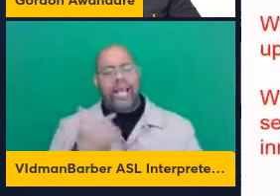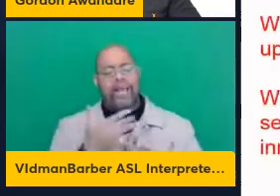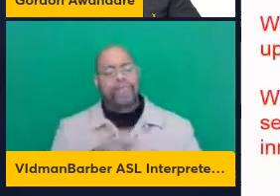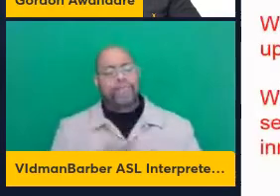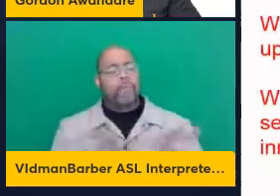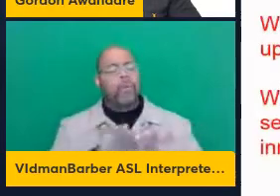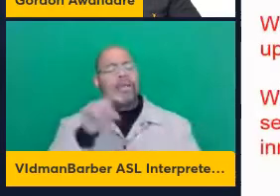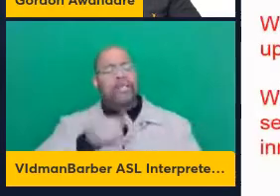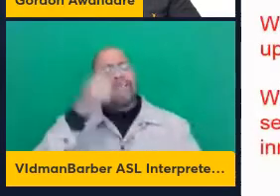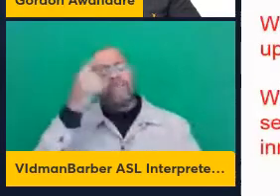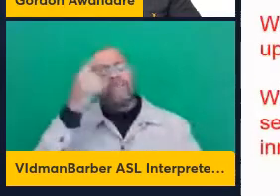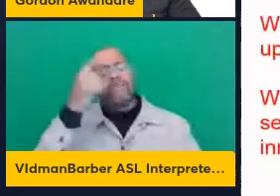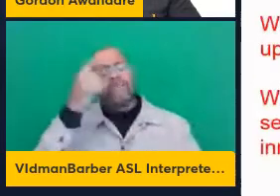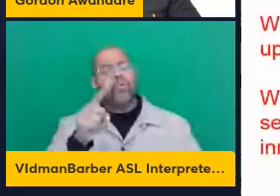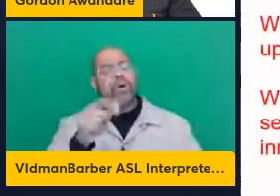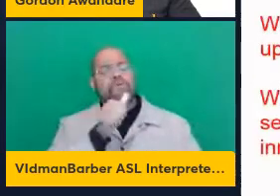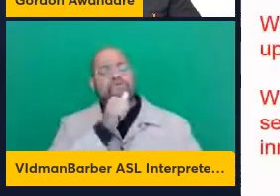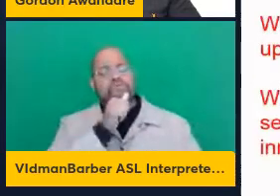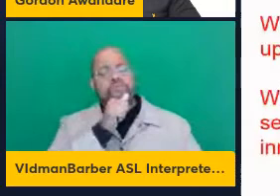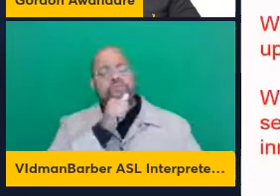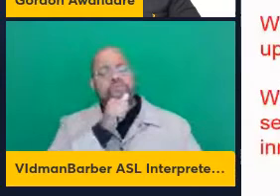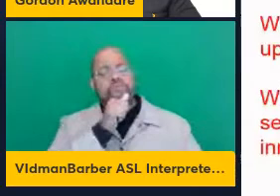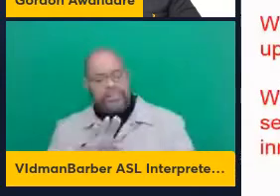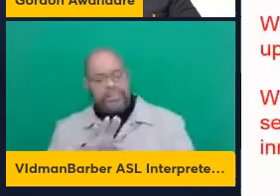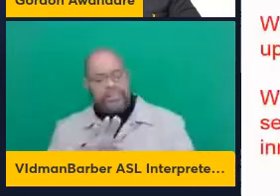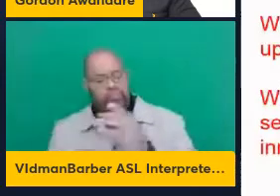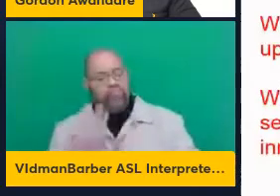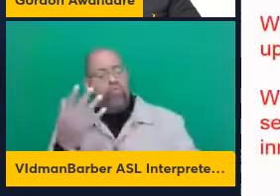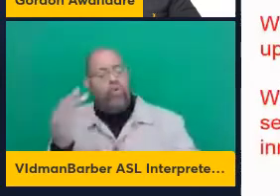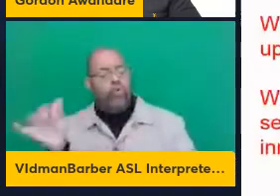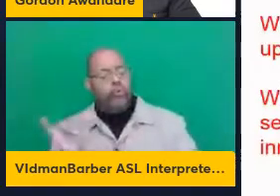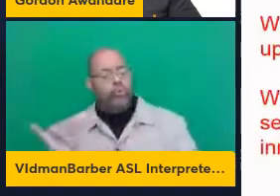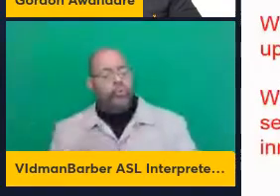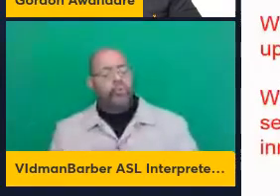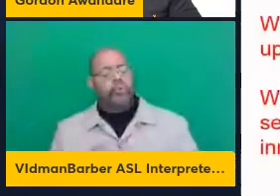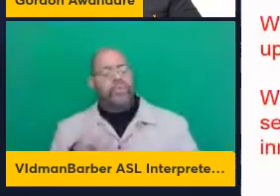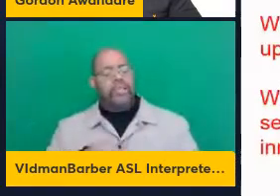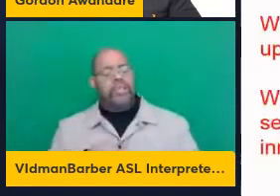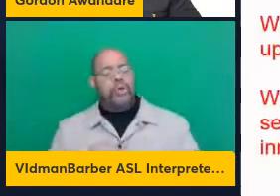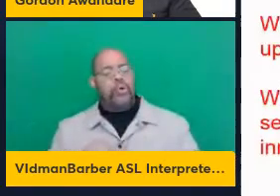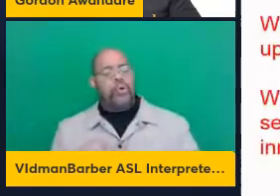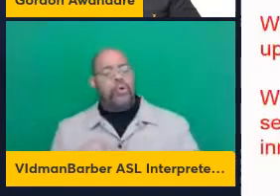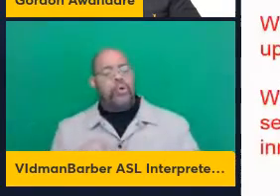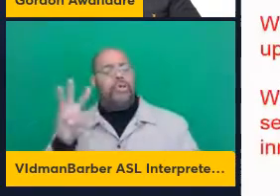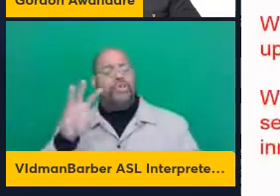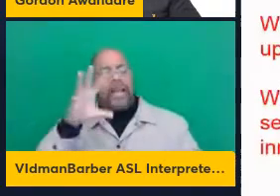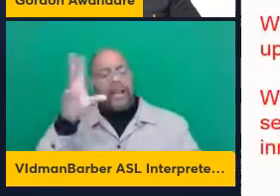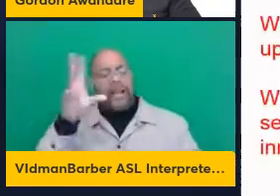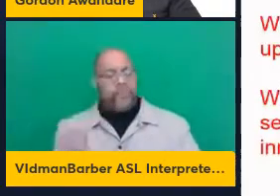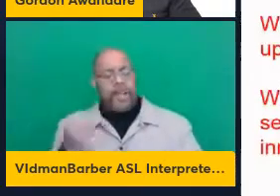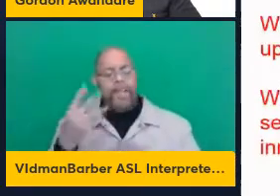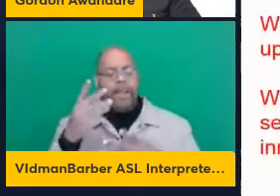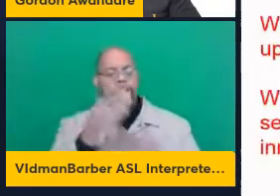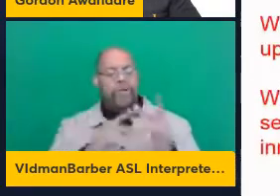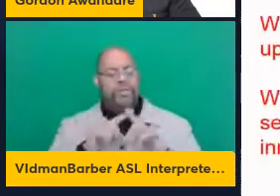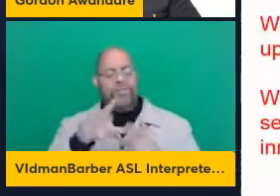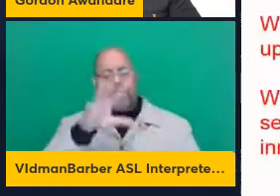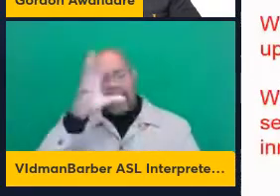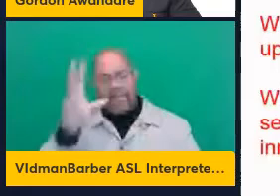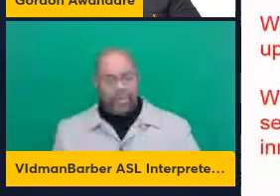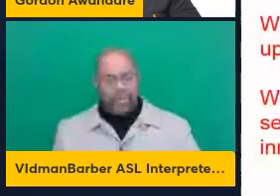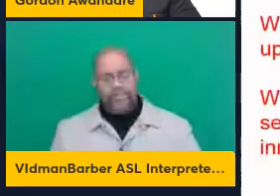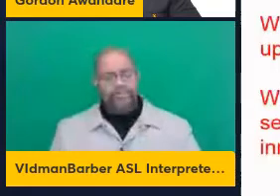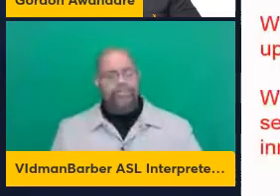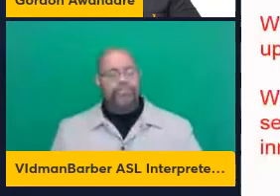for the private sector to grow in West Africa and in many parts of Africa.